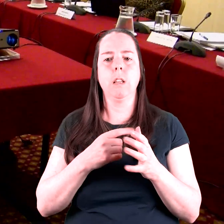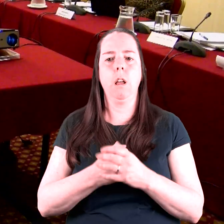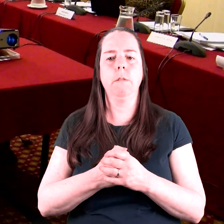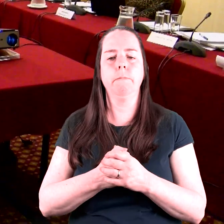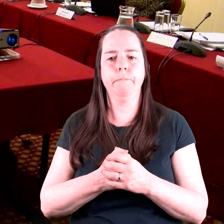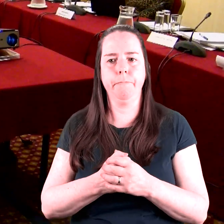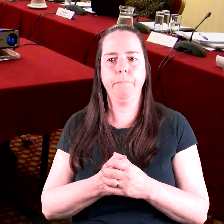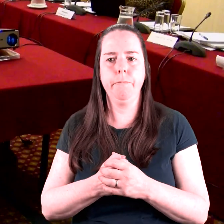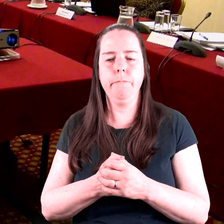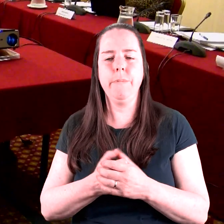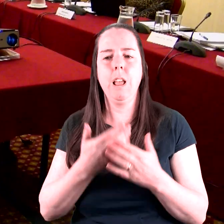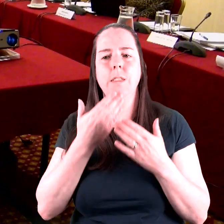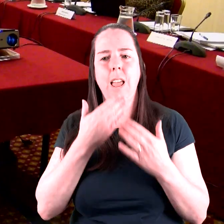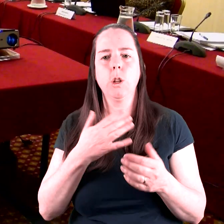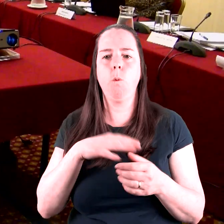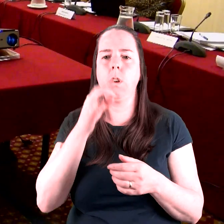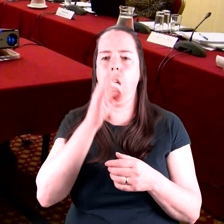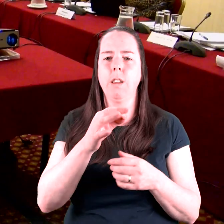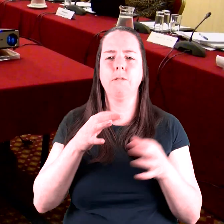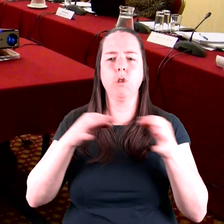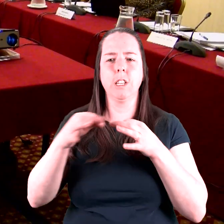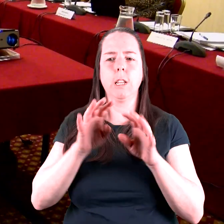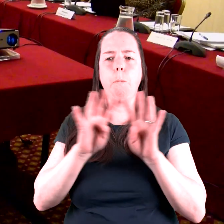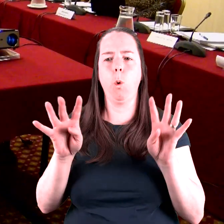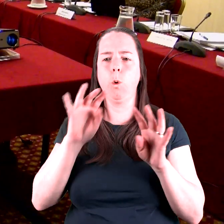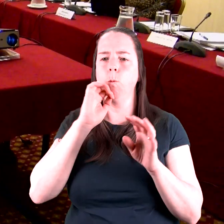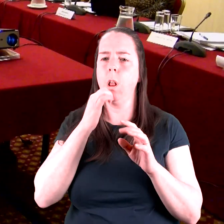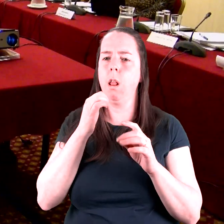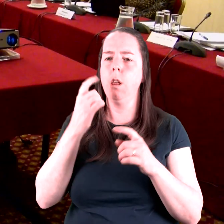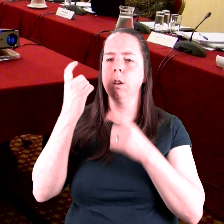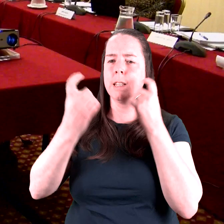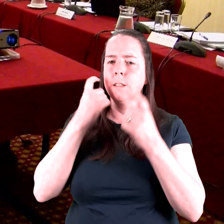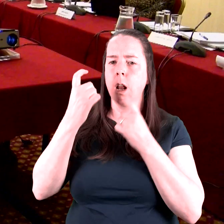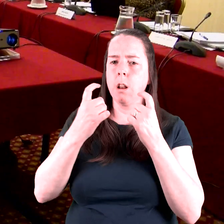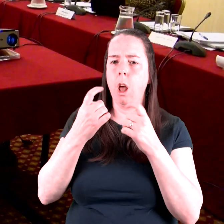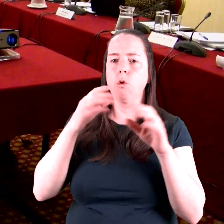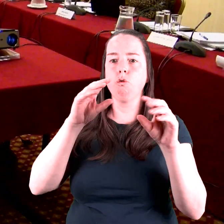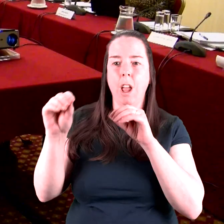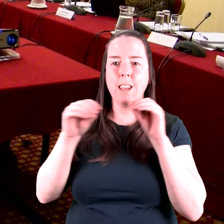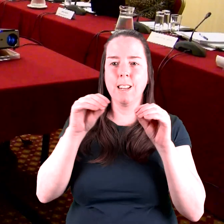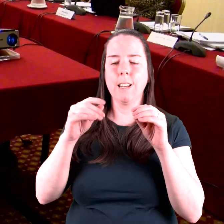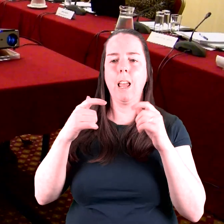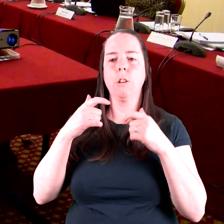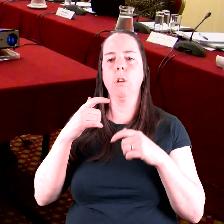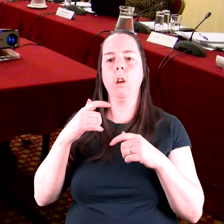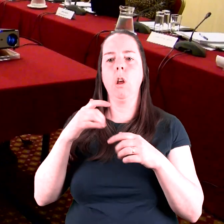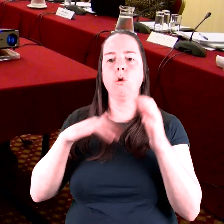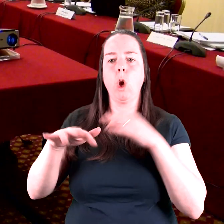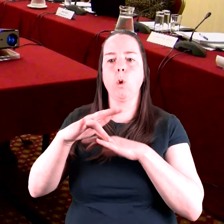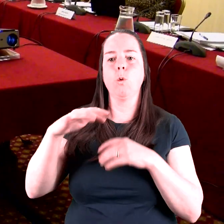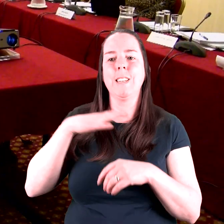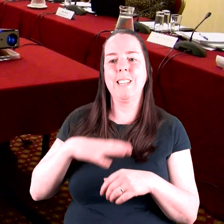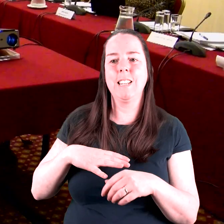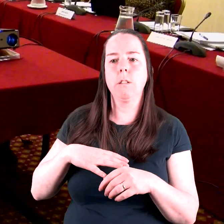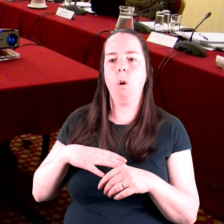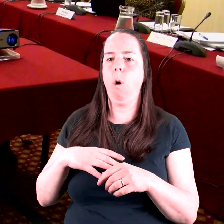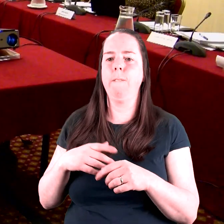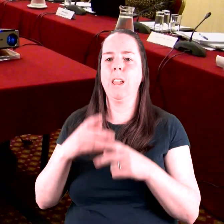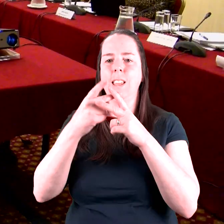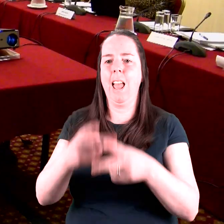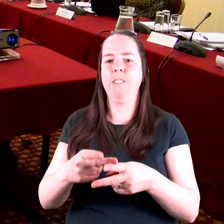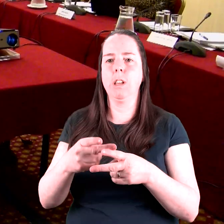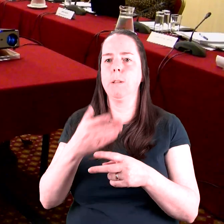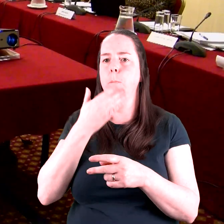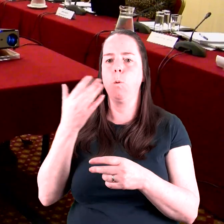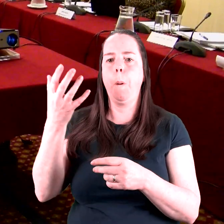you. I just wanted to ask if the strategic board will also be considering the training and psychosocial needs of unpaid